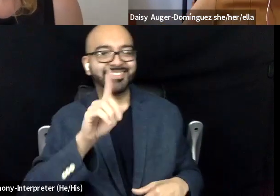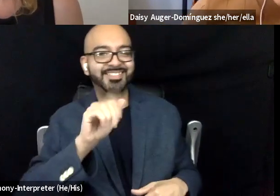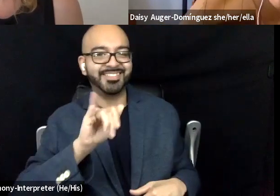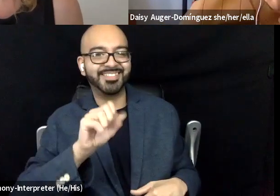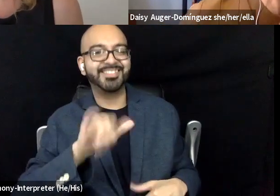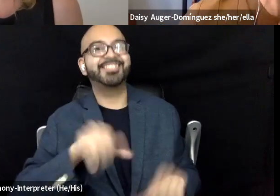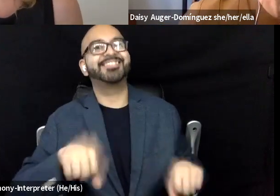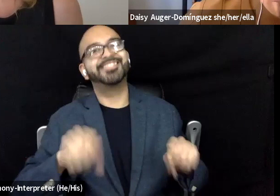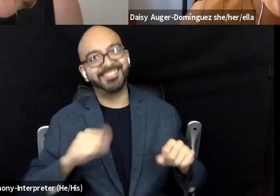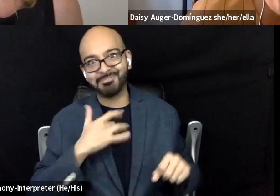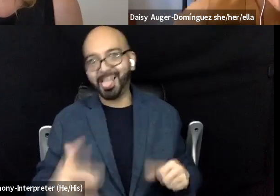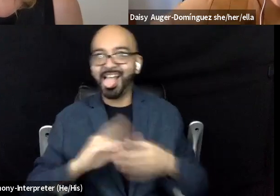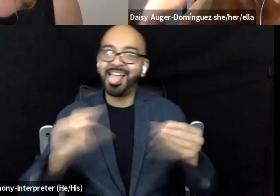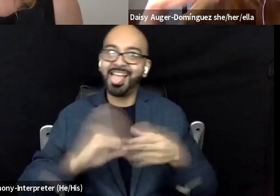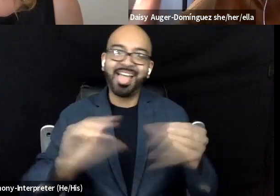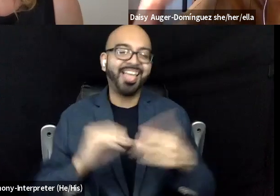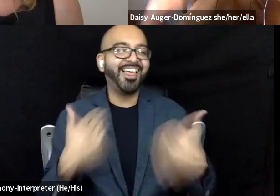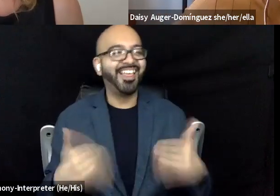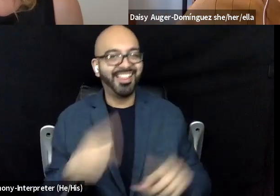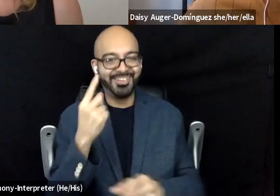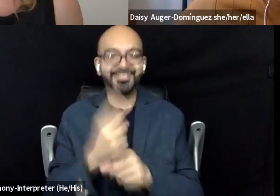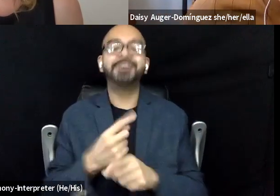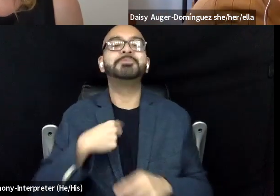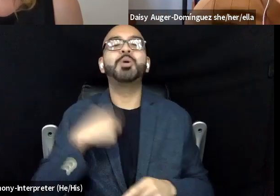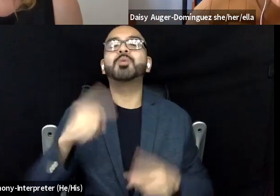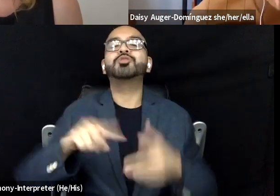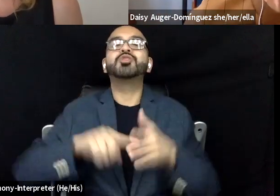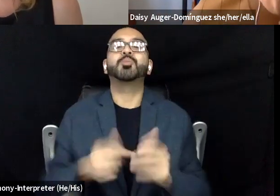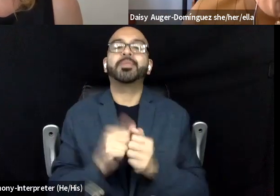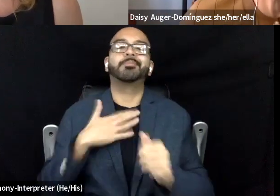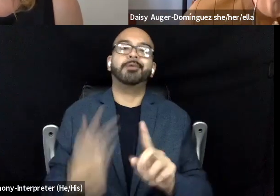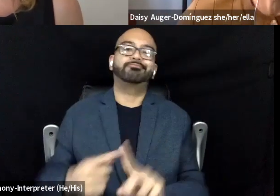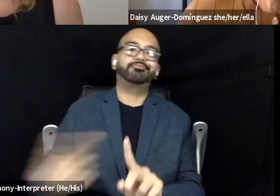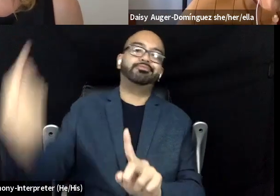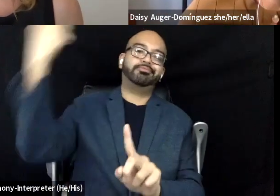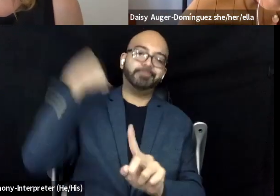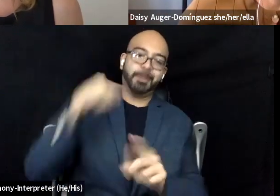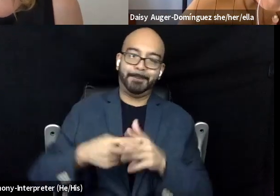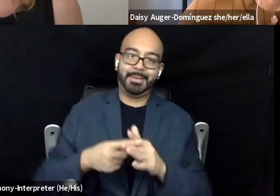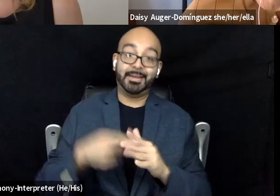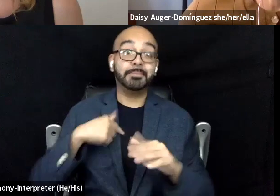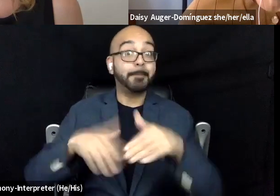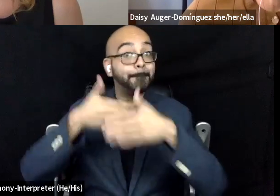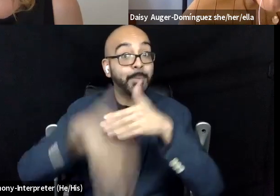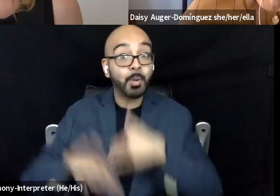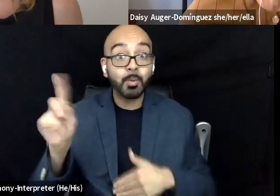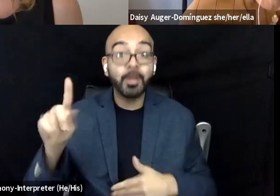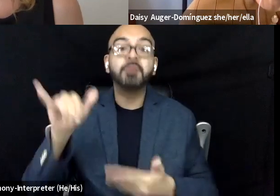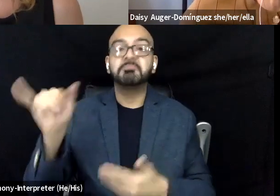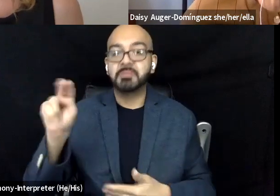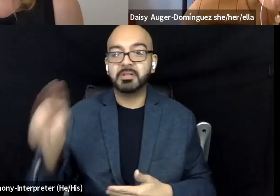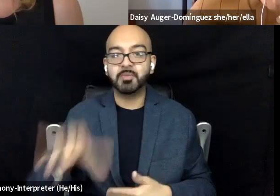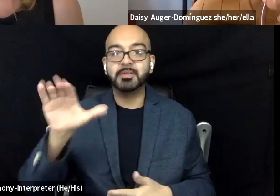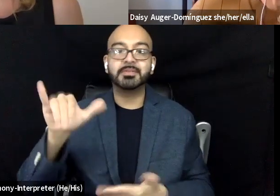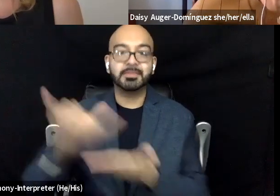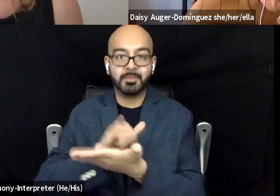Mm-hmm. You know, I always begin with the beginning. I was born in New York City to teenage parents of Dominican